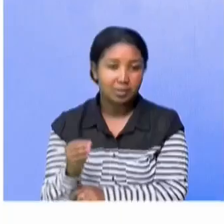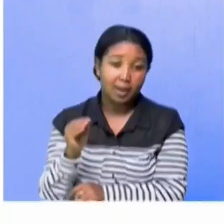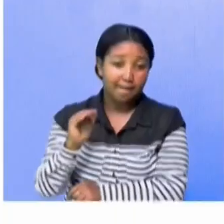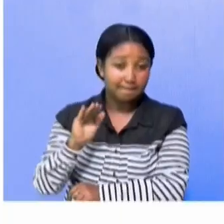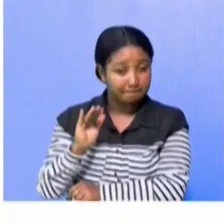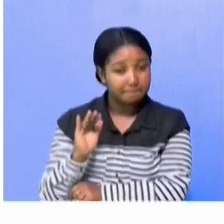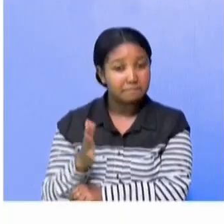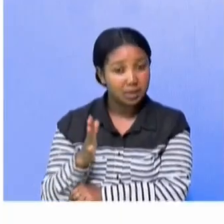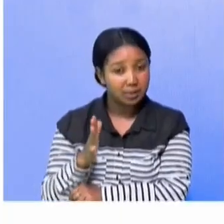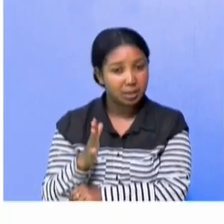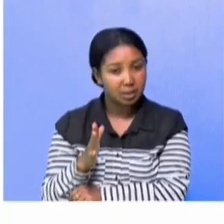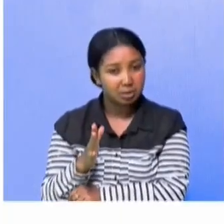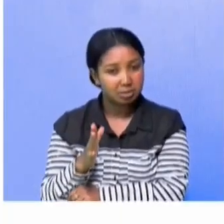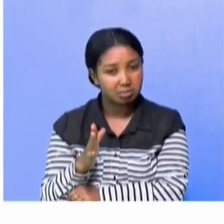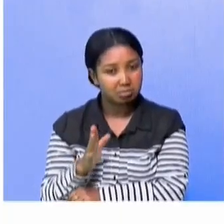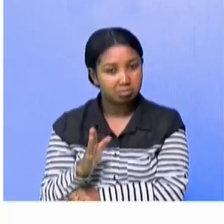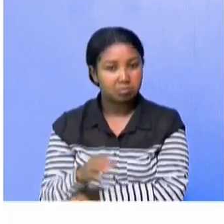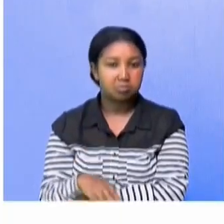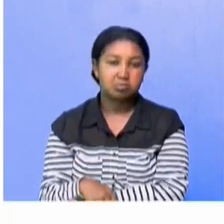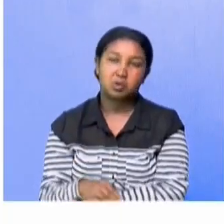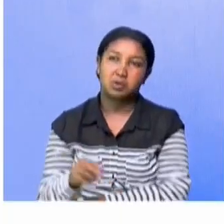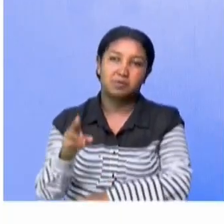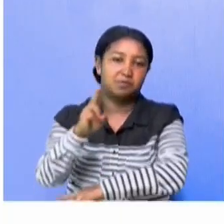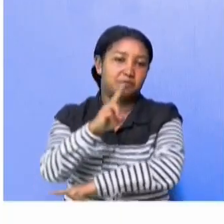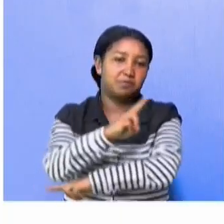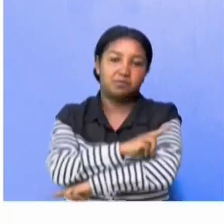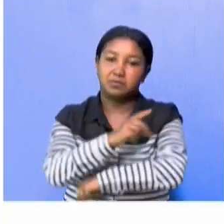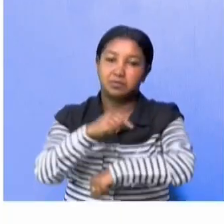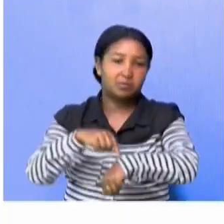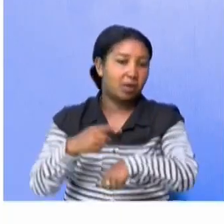Maybe during vacation.